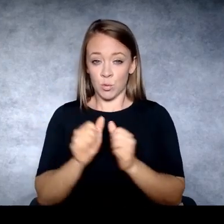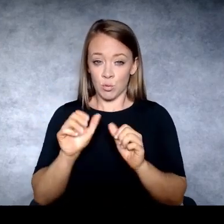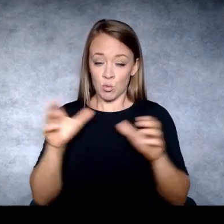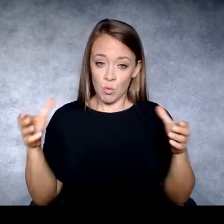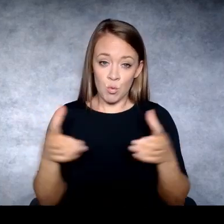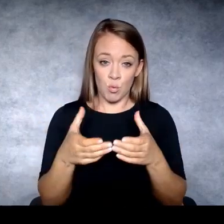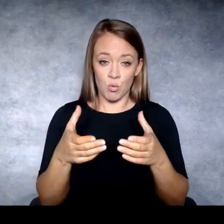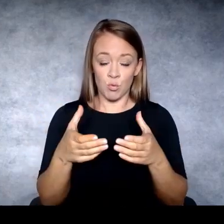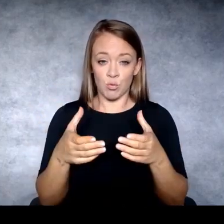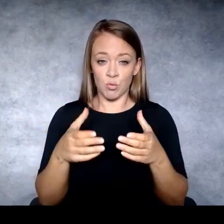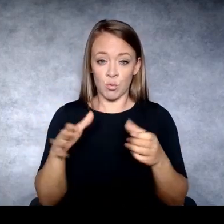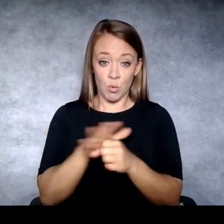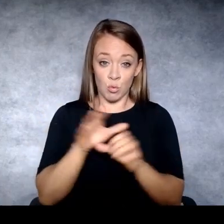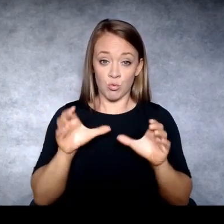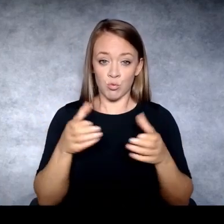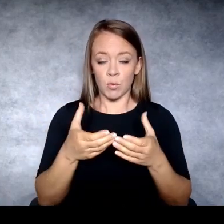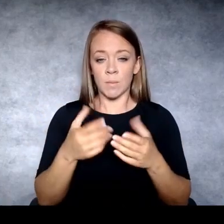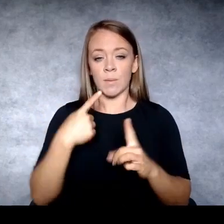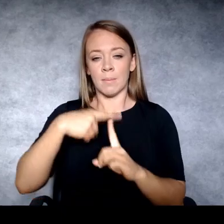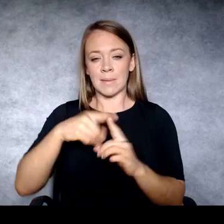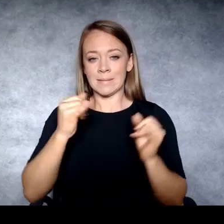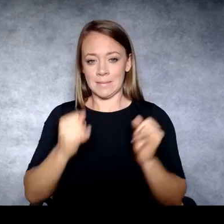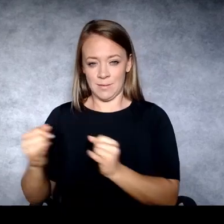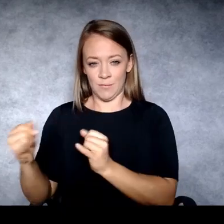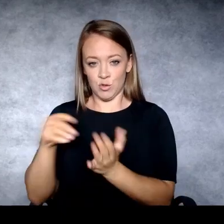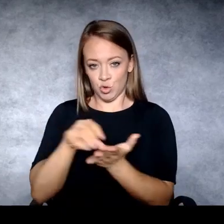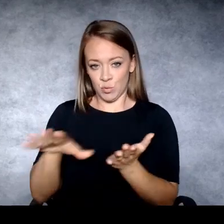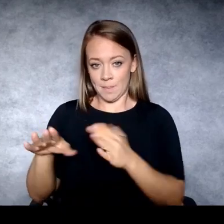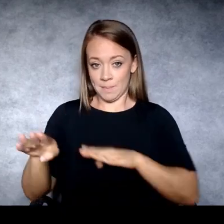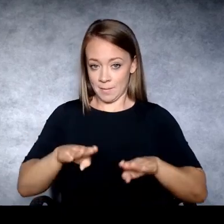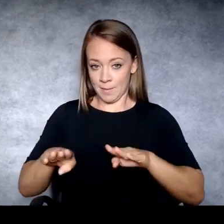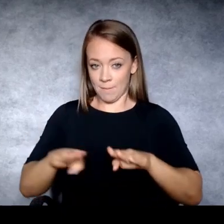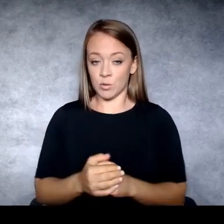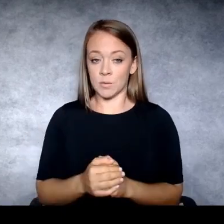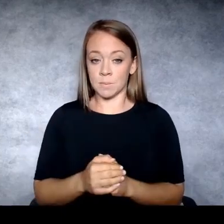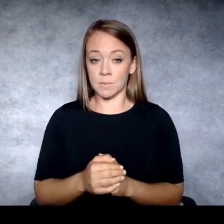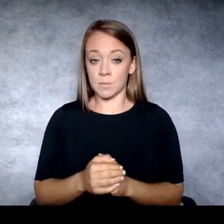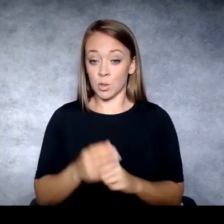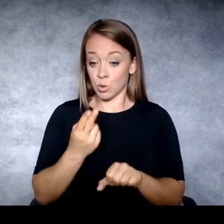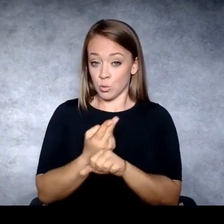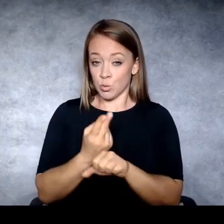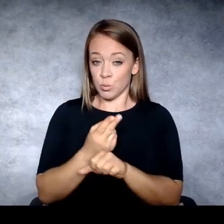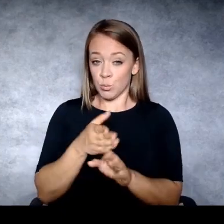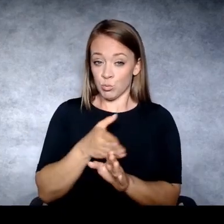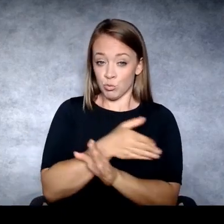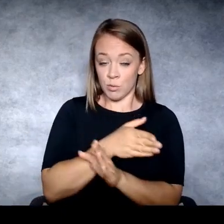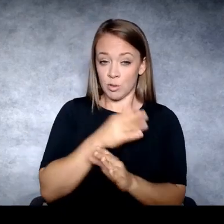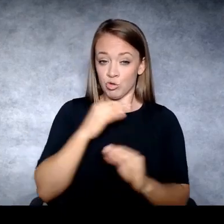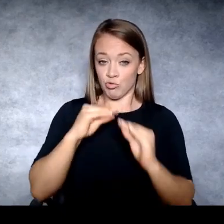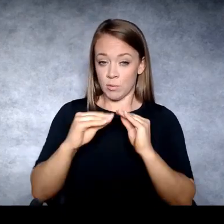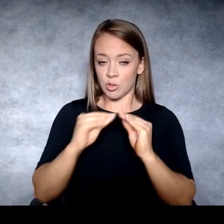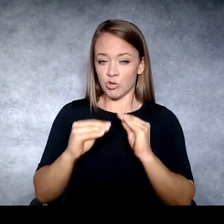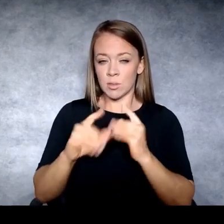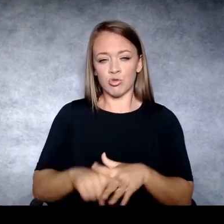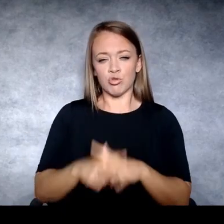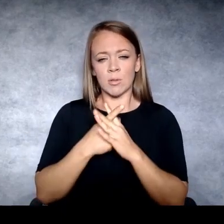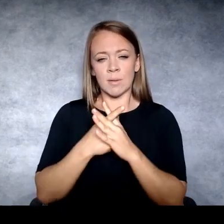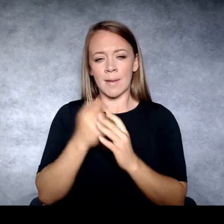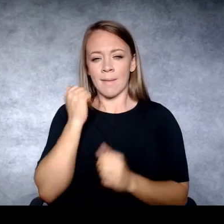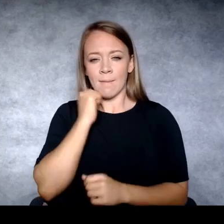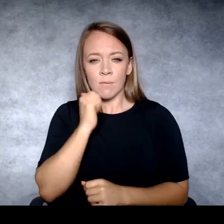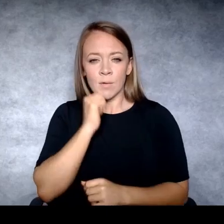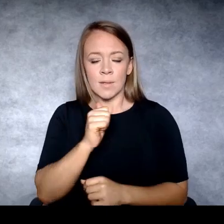as individual student behaviors. To use pre-correction, start each day by reviewing the daily schedule and